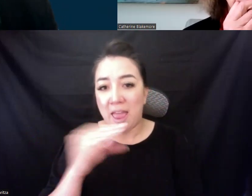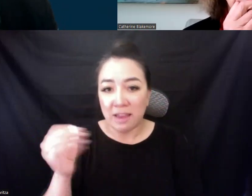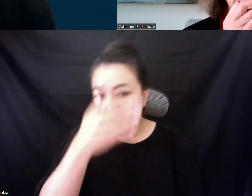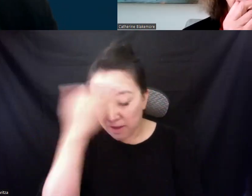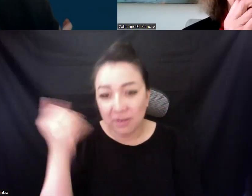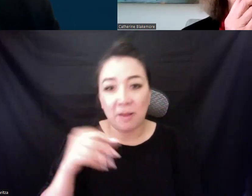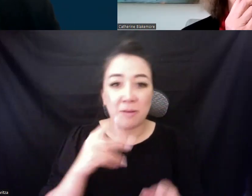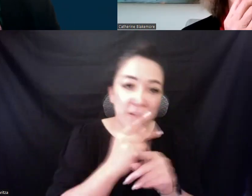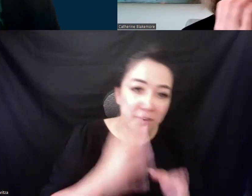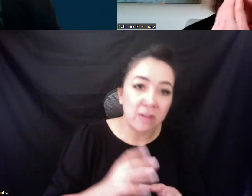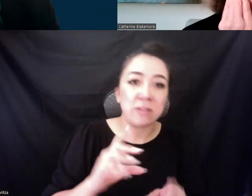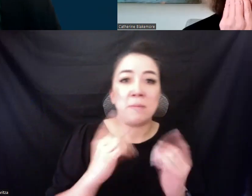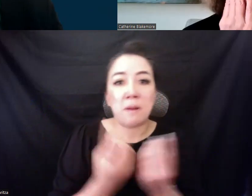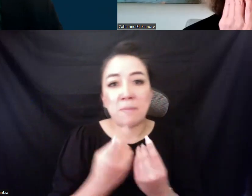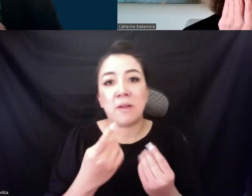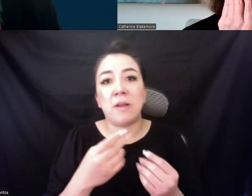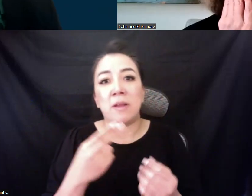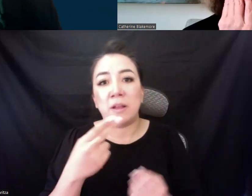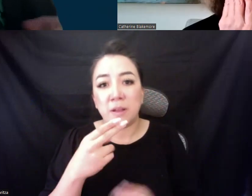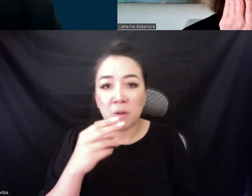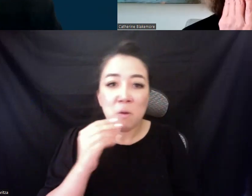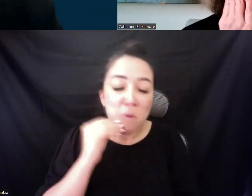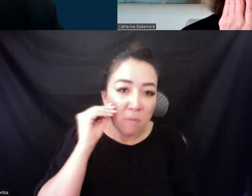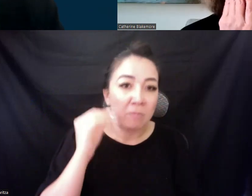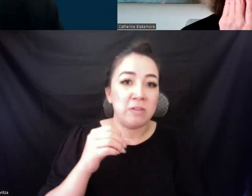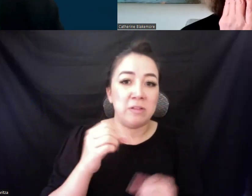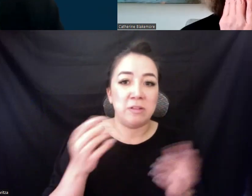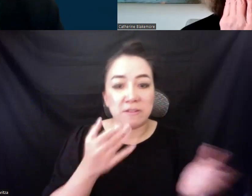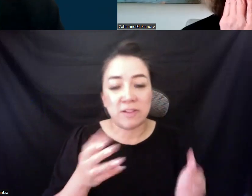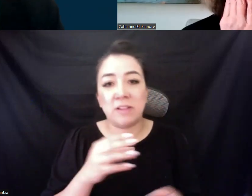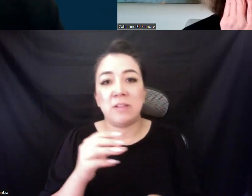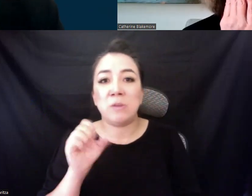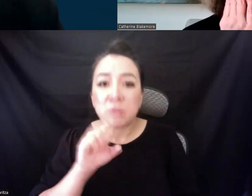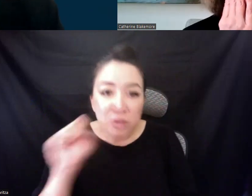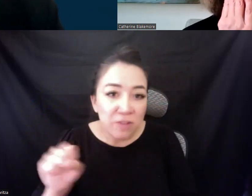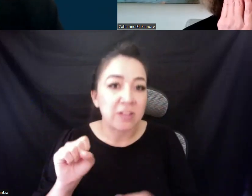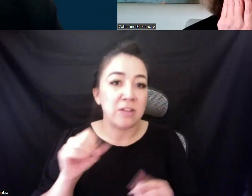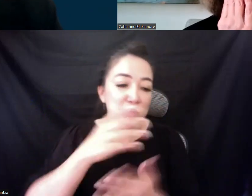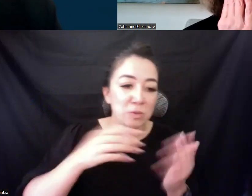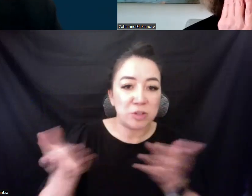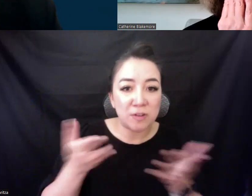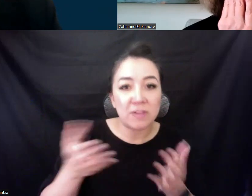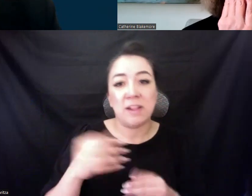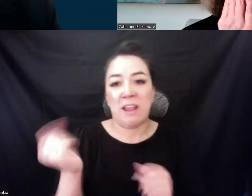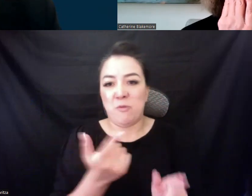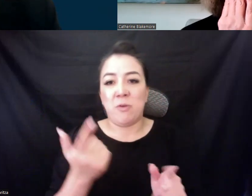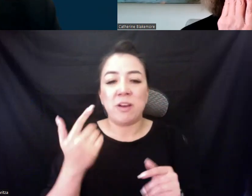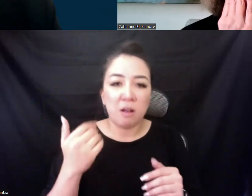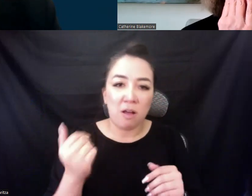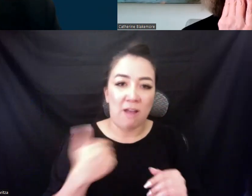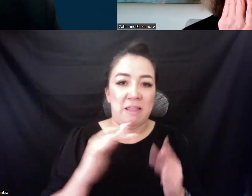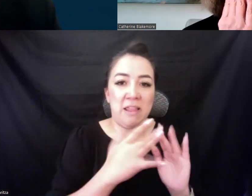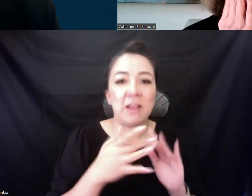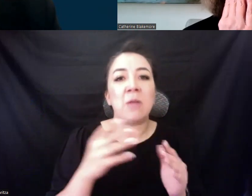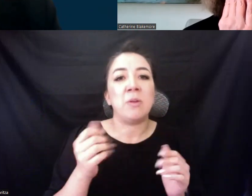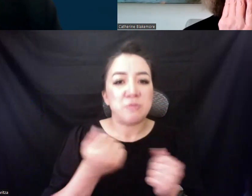it's Department of Healthcare Services, Social Services. But I'll make sure everyone has links for that. And we try to get it out